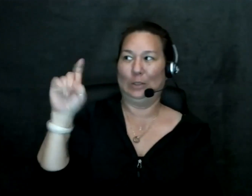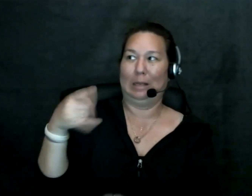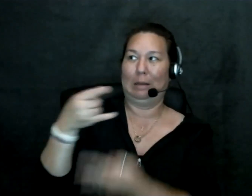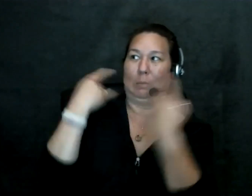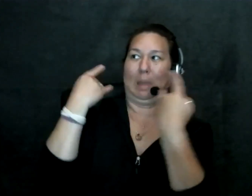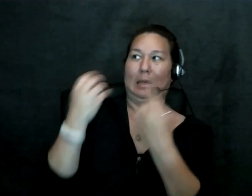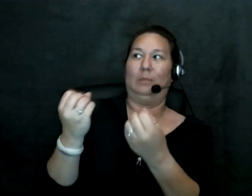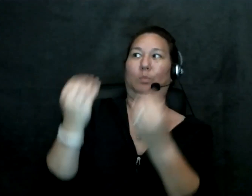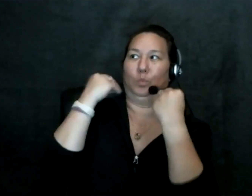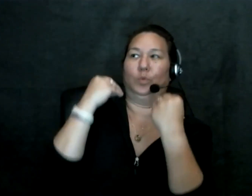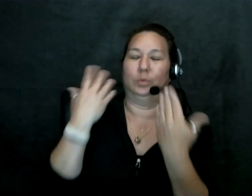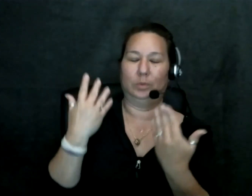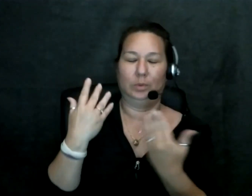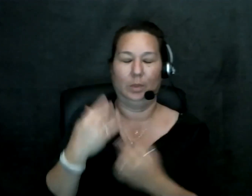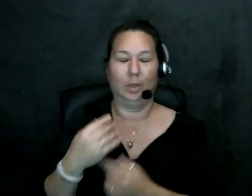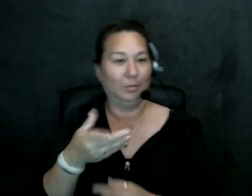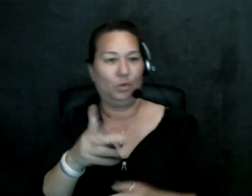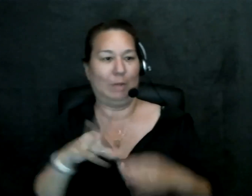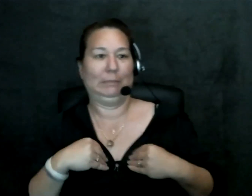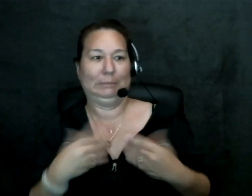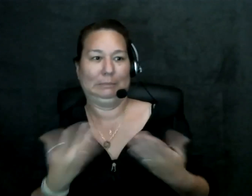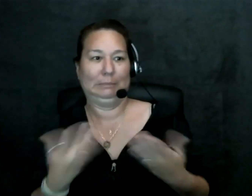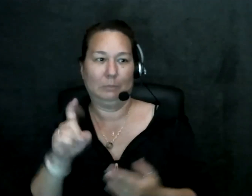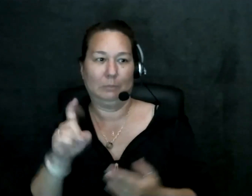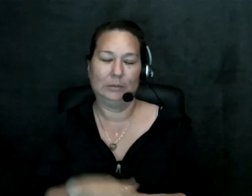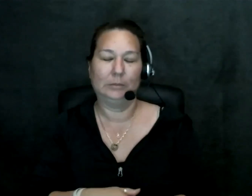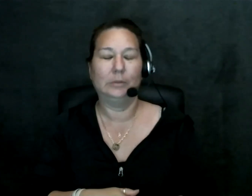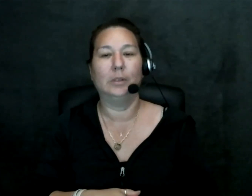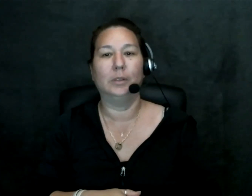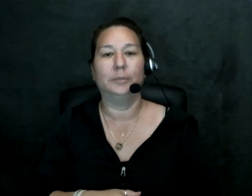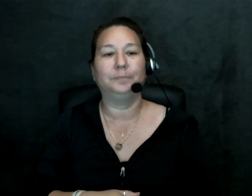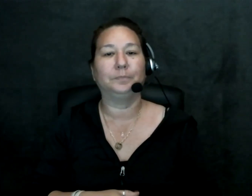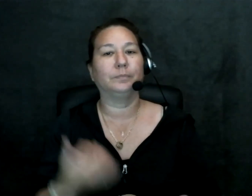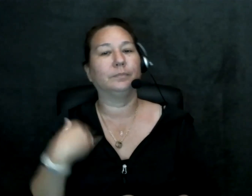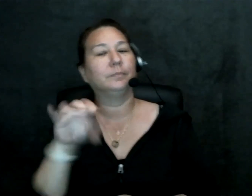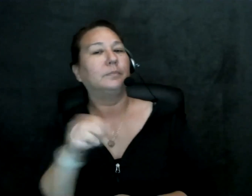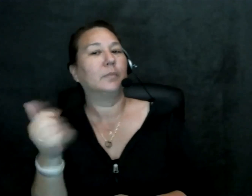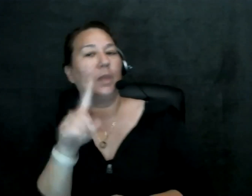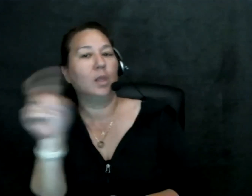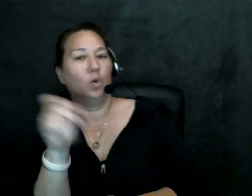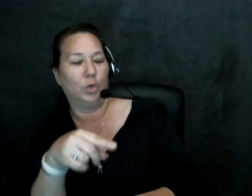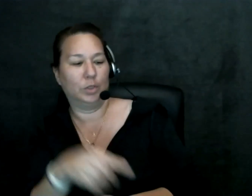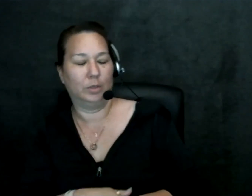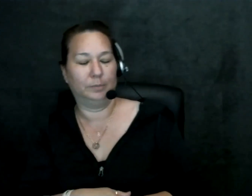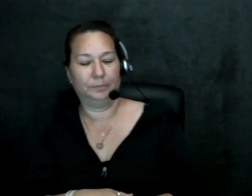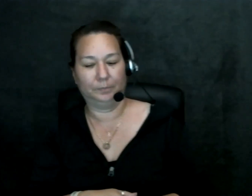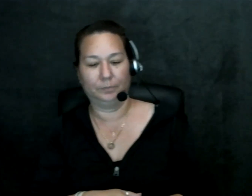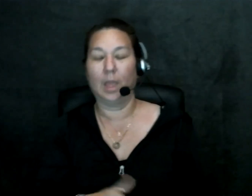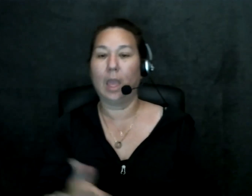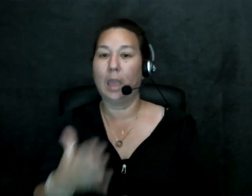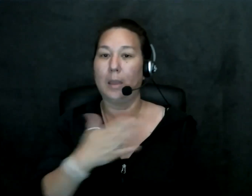Great, thank you so much. I have another question. It's my understanding